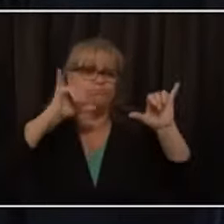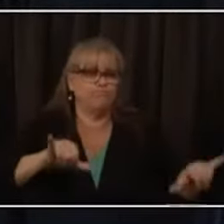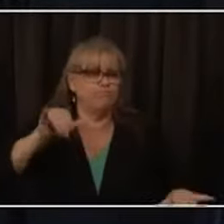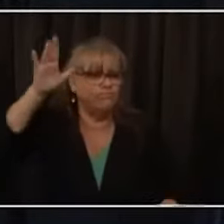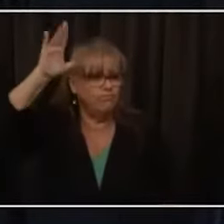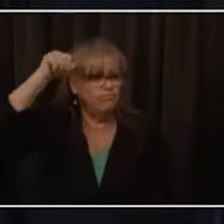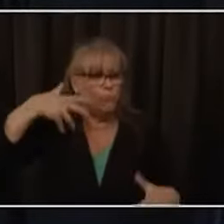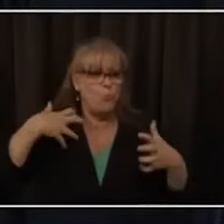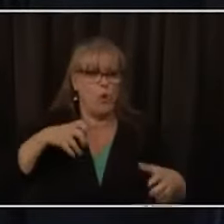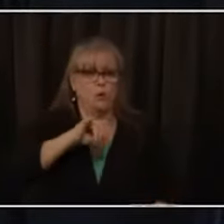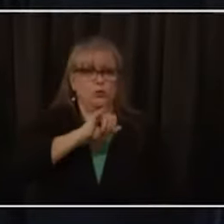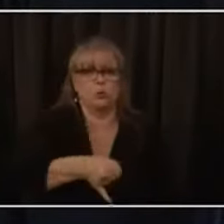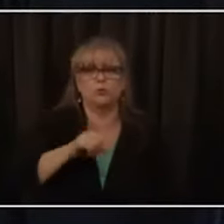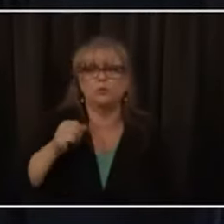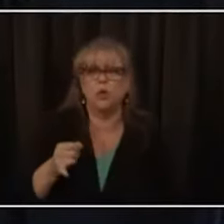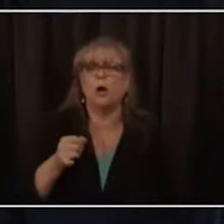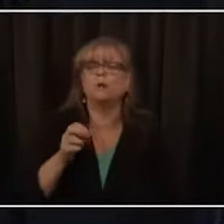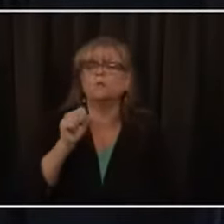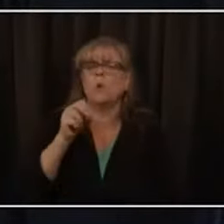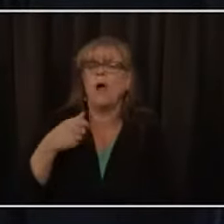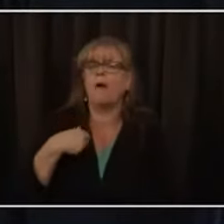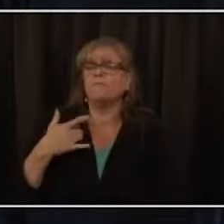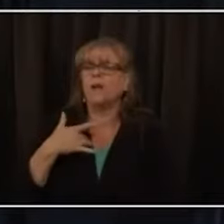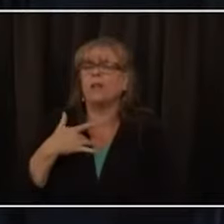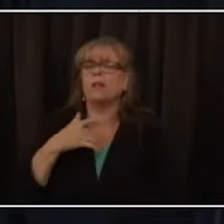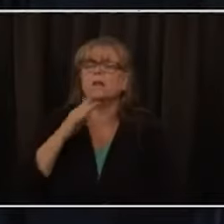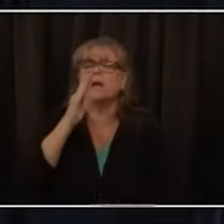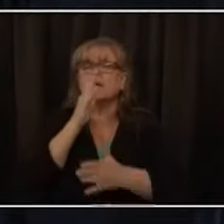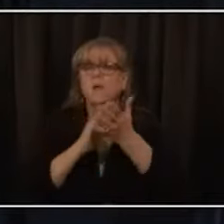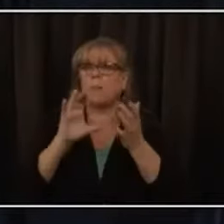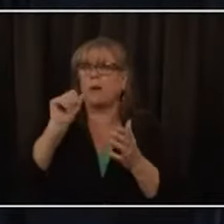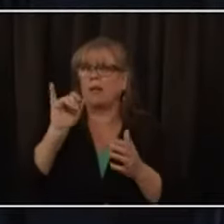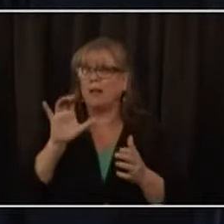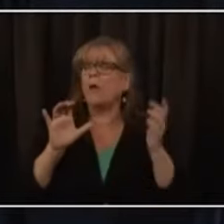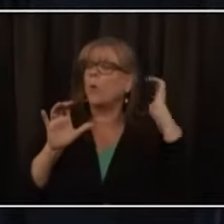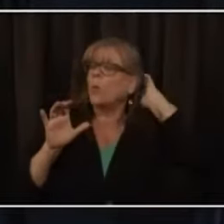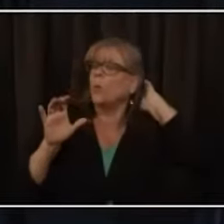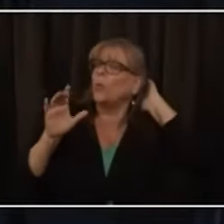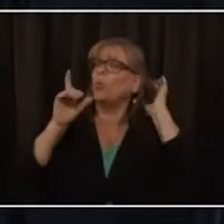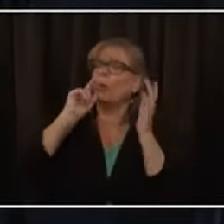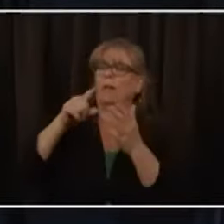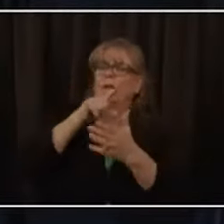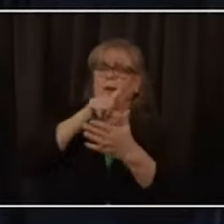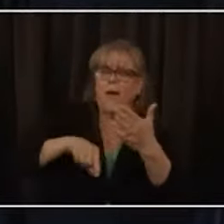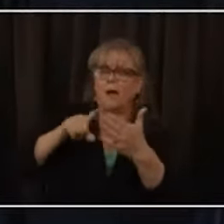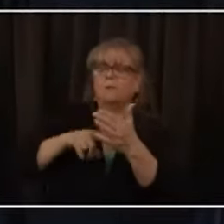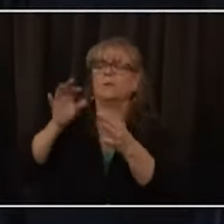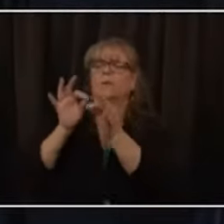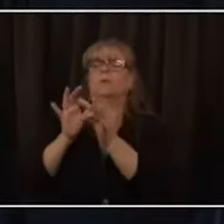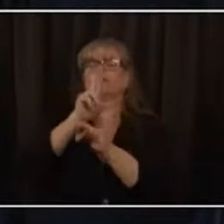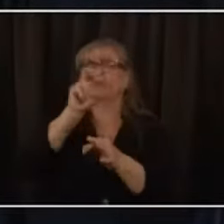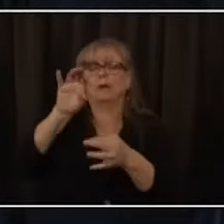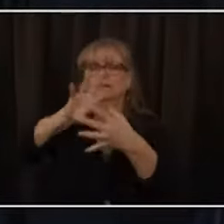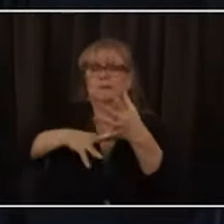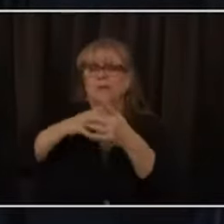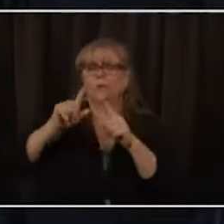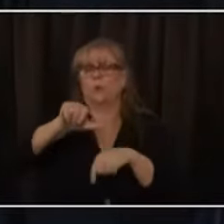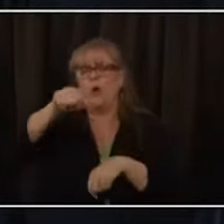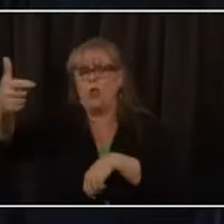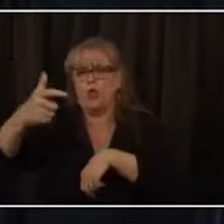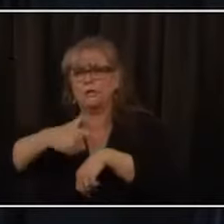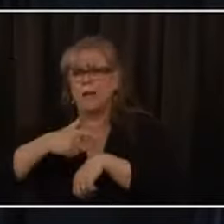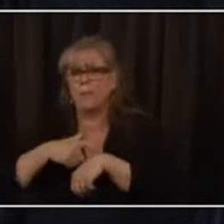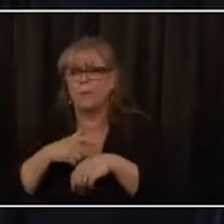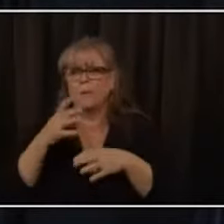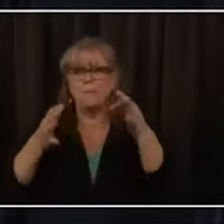clinics will delay and reschedule everybody, and they're set up to do J&J, and they'll want to do that maybe a week later and